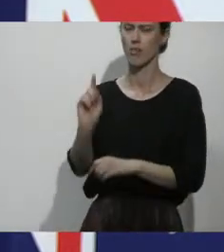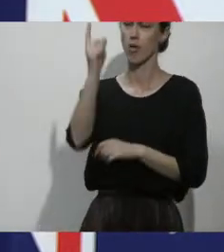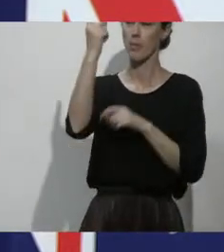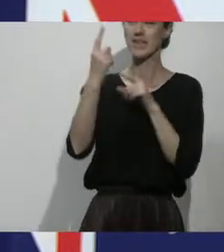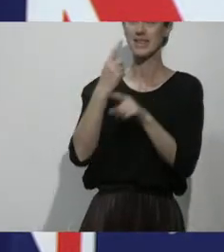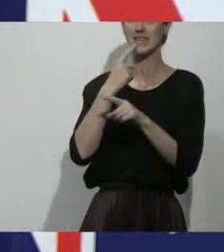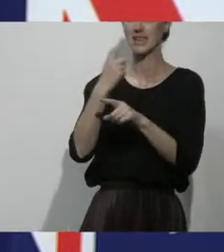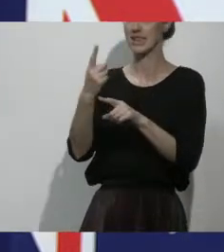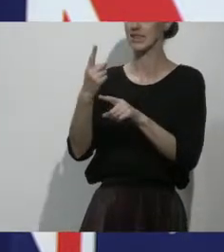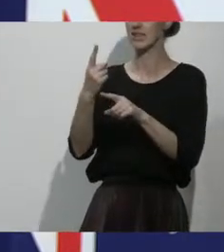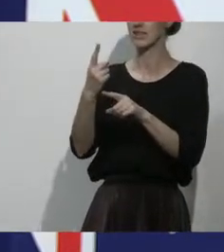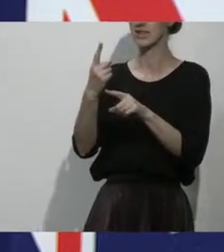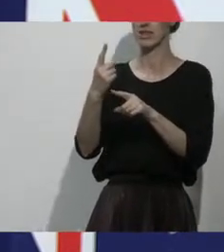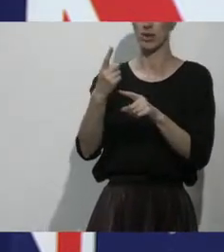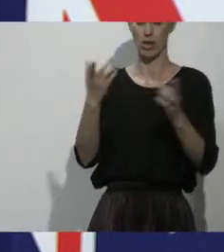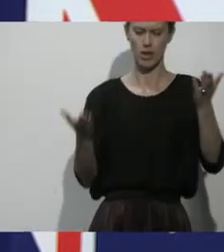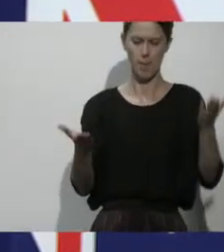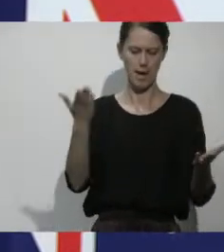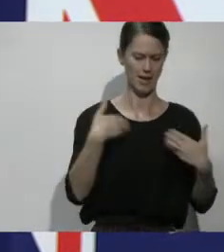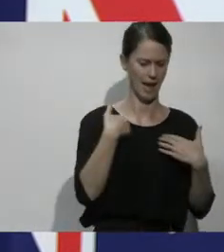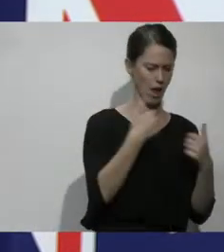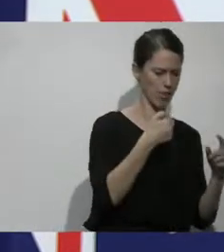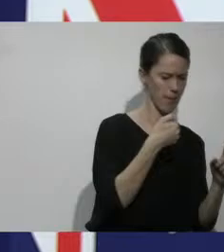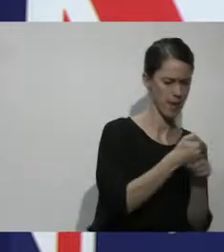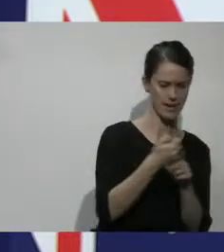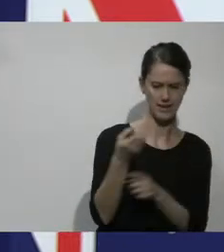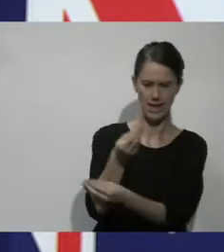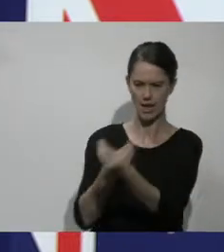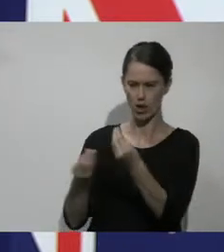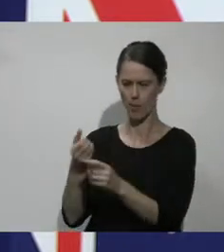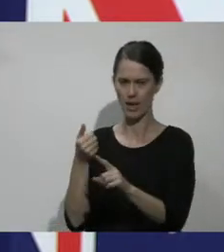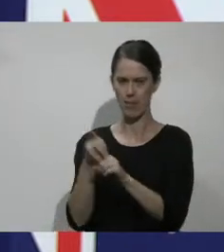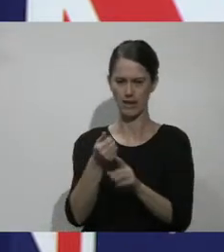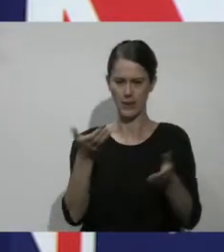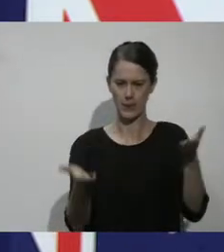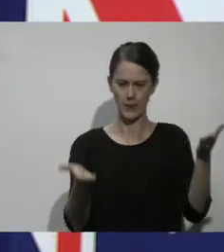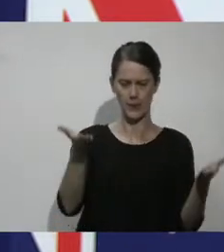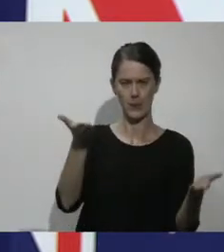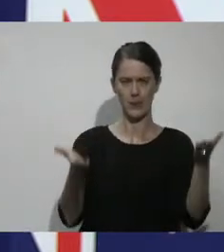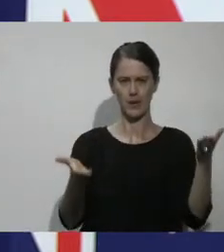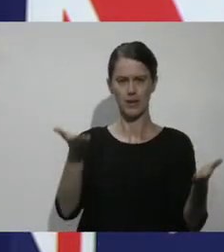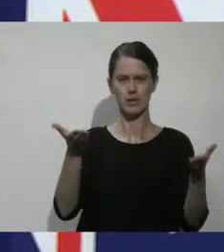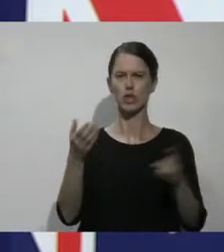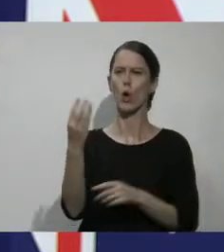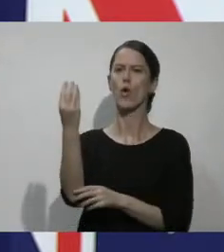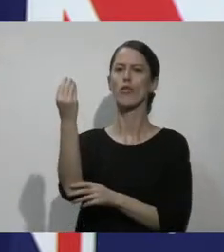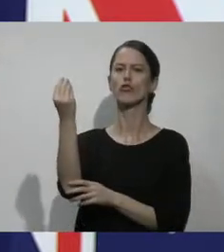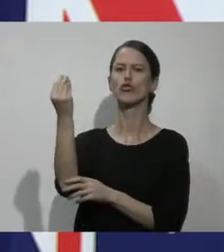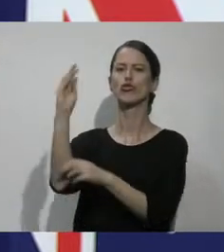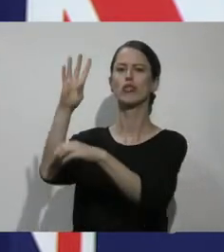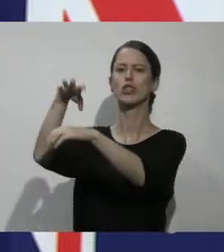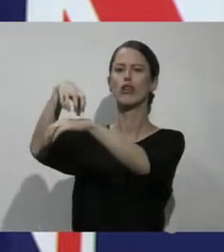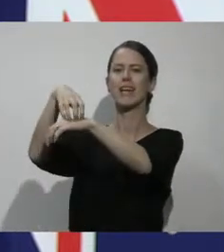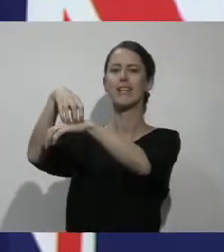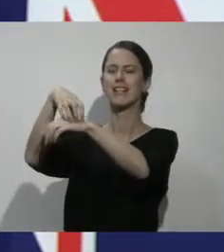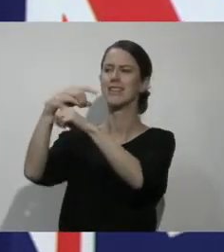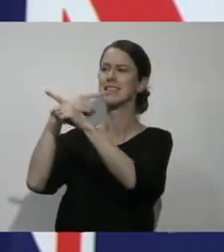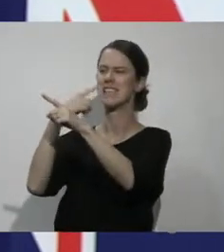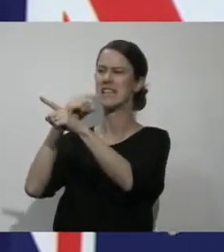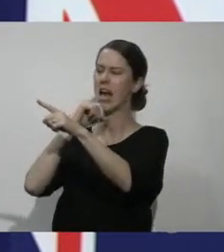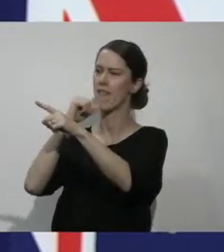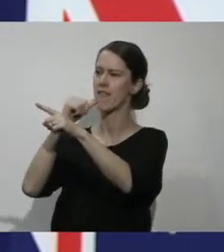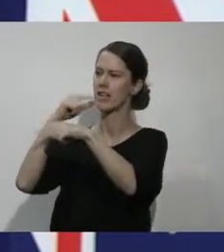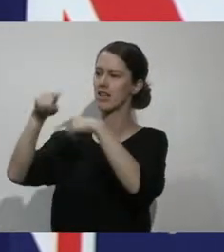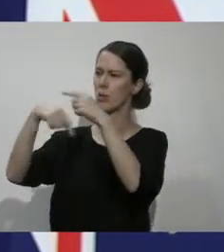effects against the health effects, and there's been some cost-benefit analysis to the Treasury saying that previous